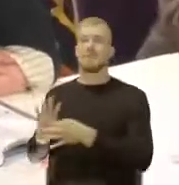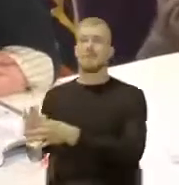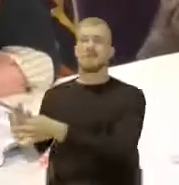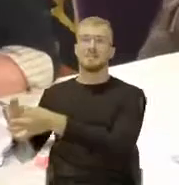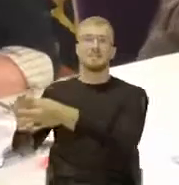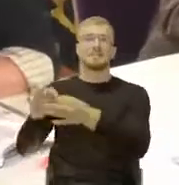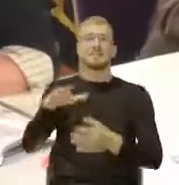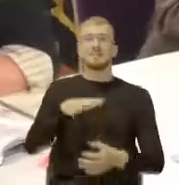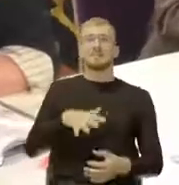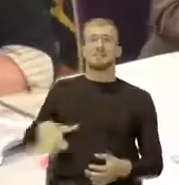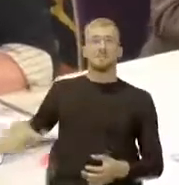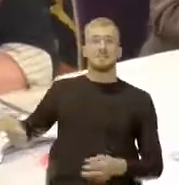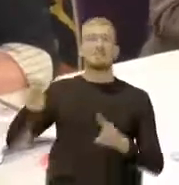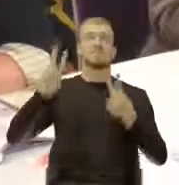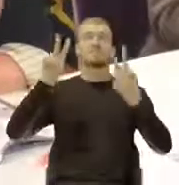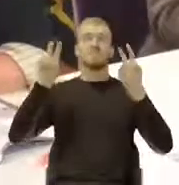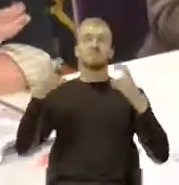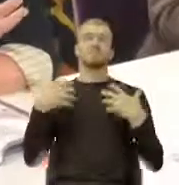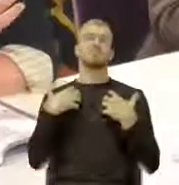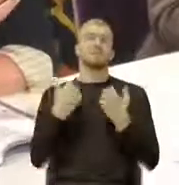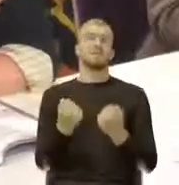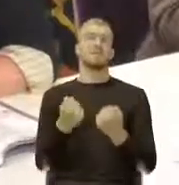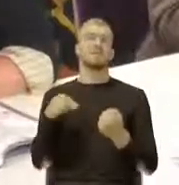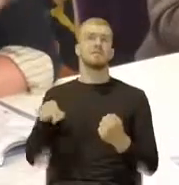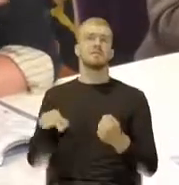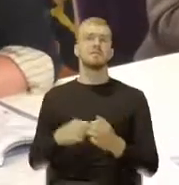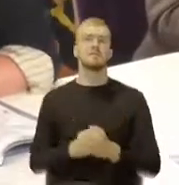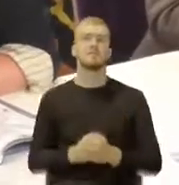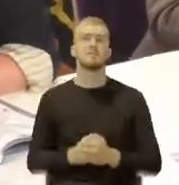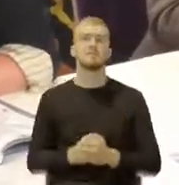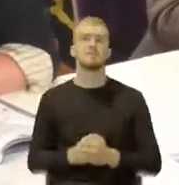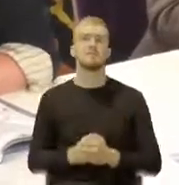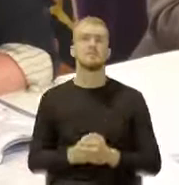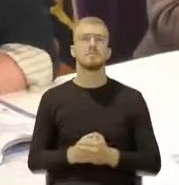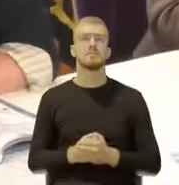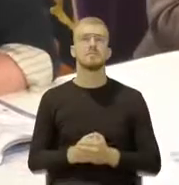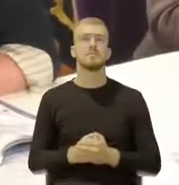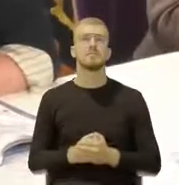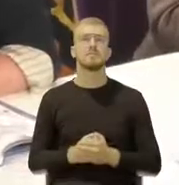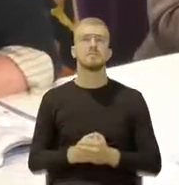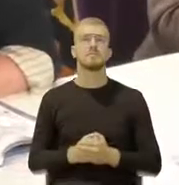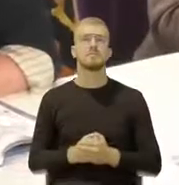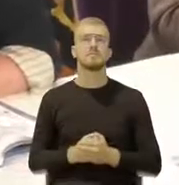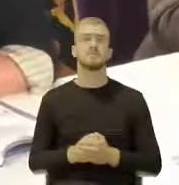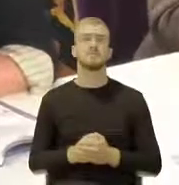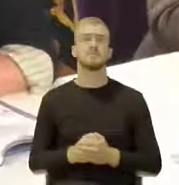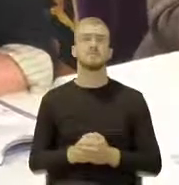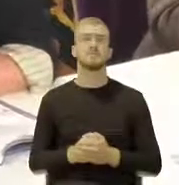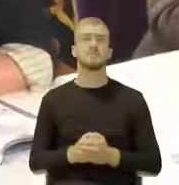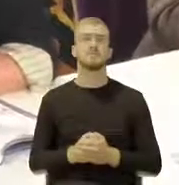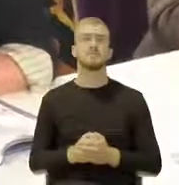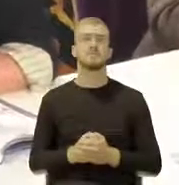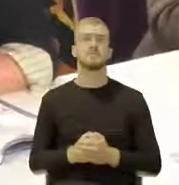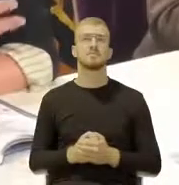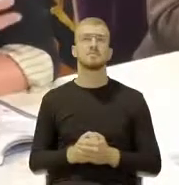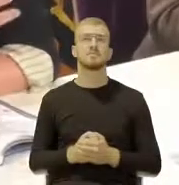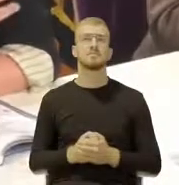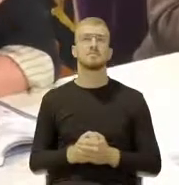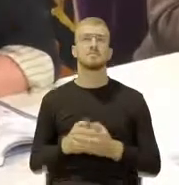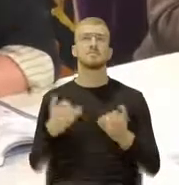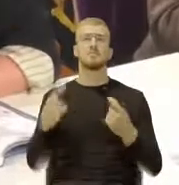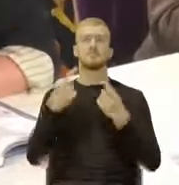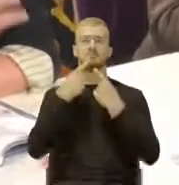we are now talking about post-COVID-19. We are thinking about the more